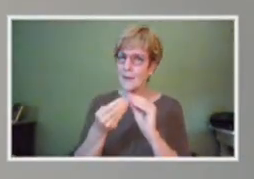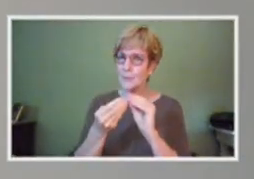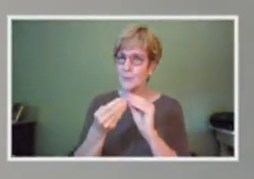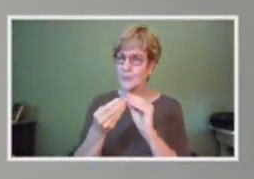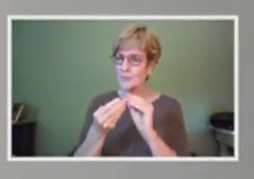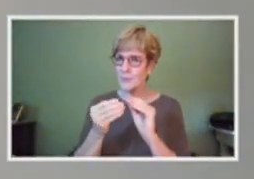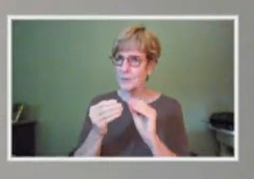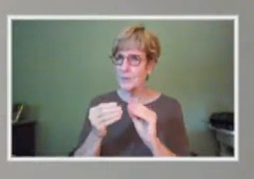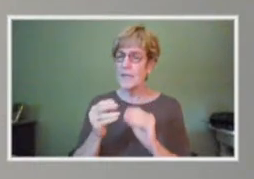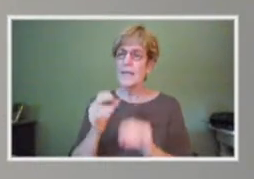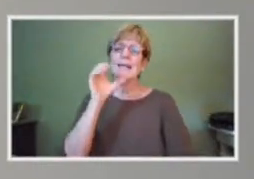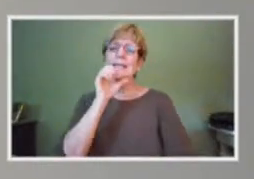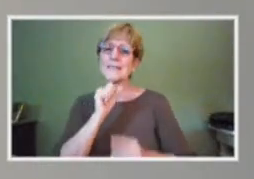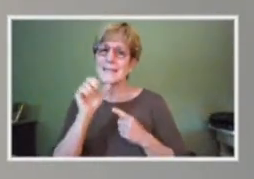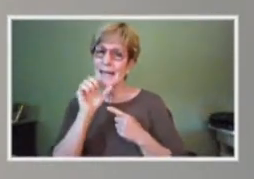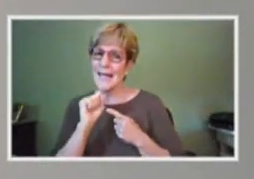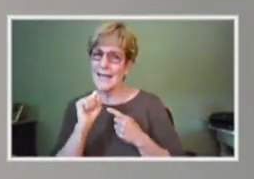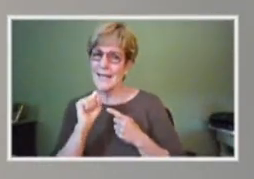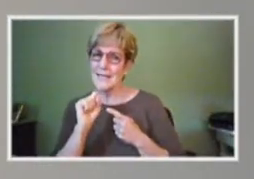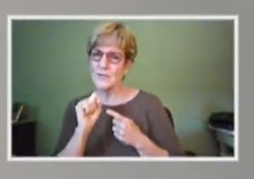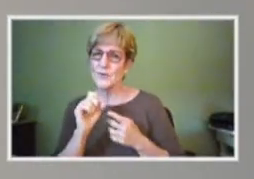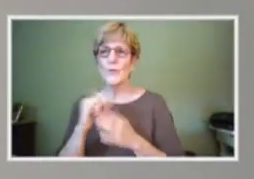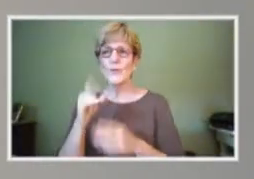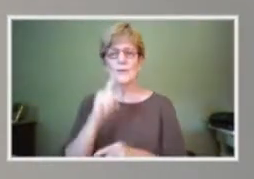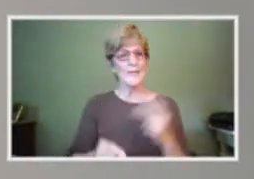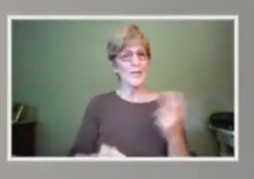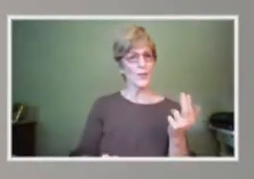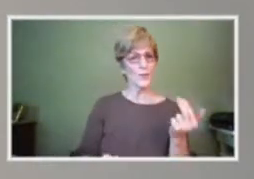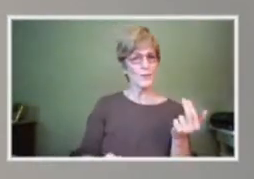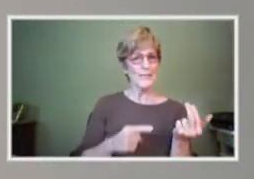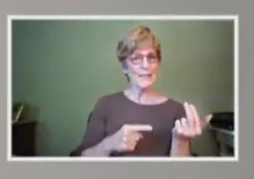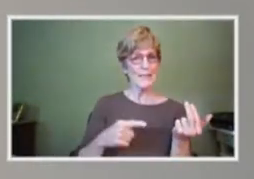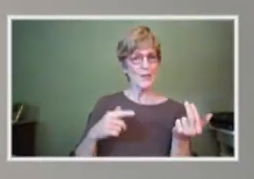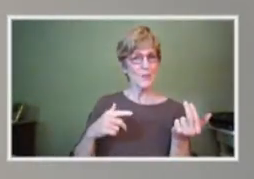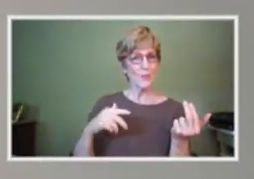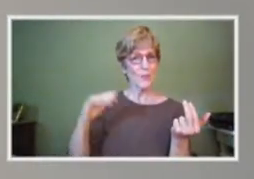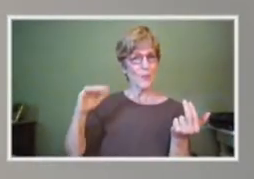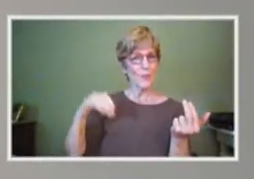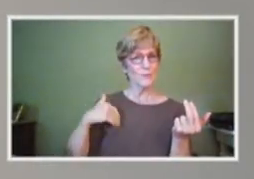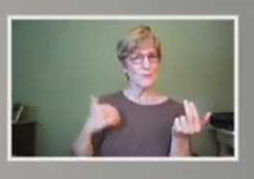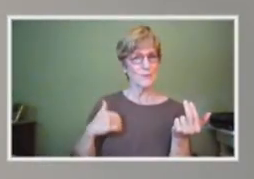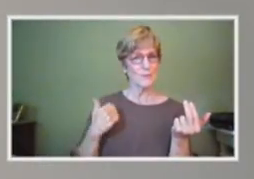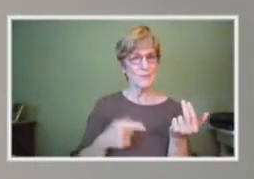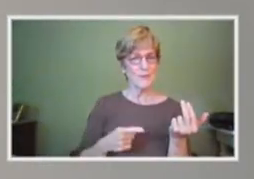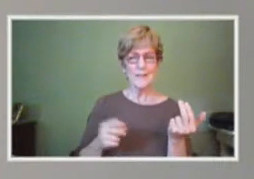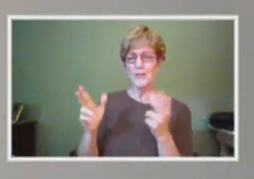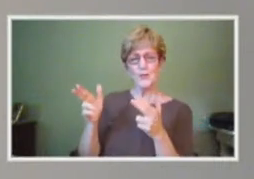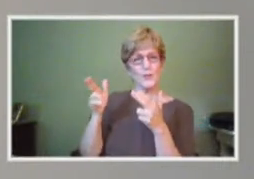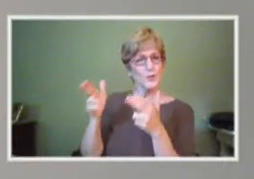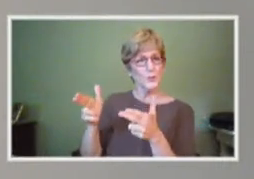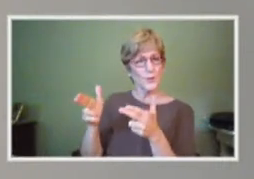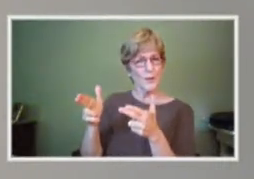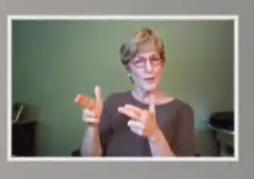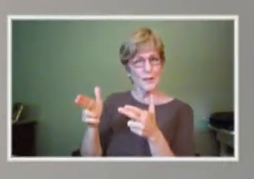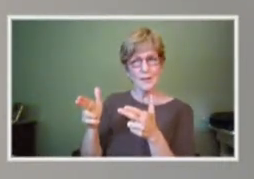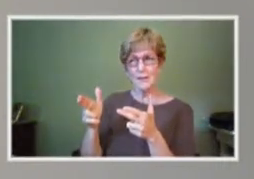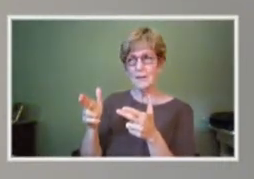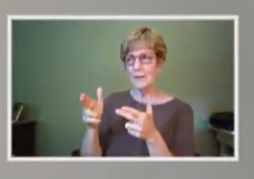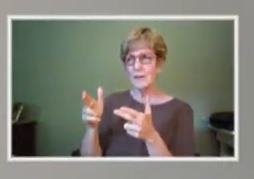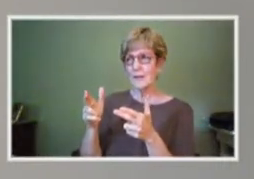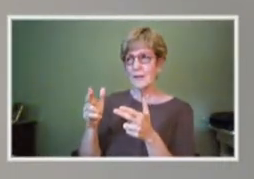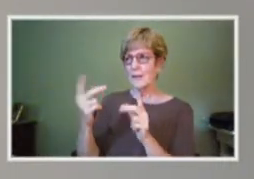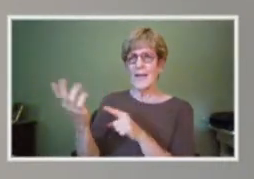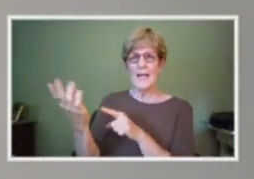the ages of them. When you see a 13-year-old that is shooting at a